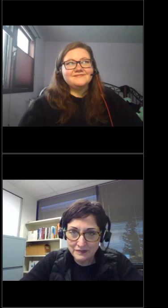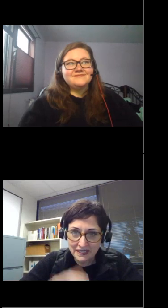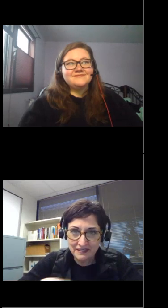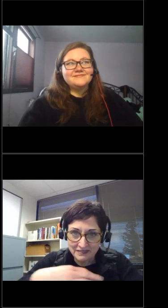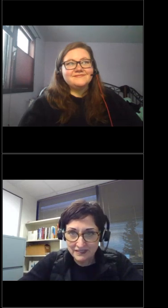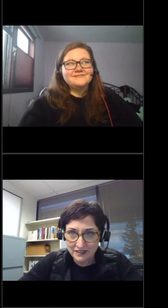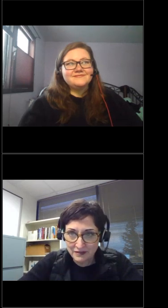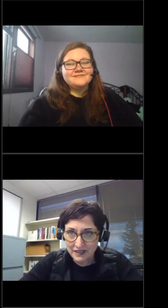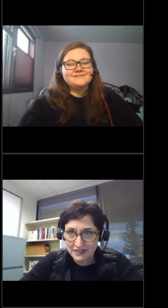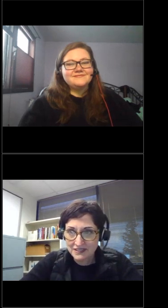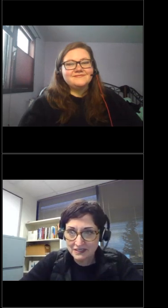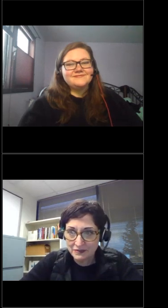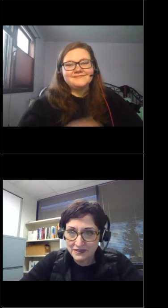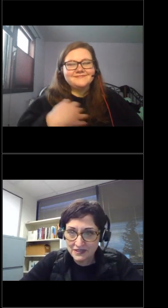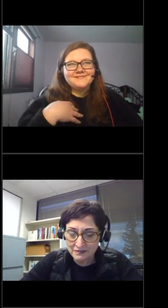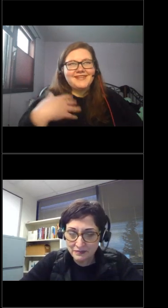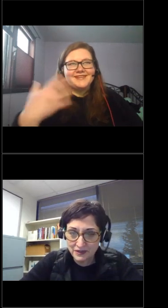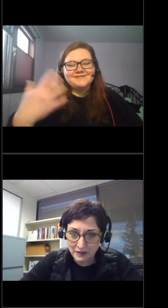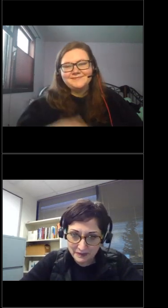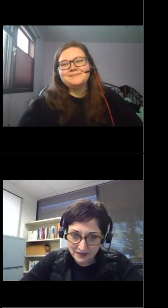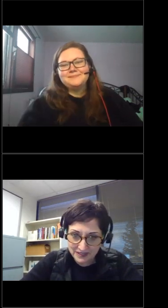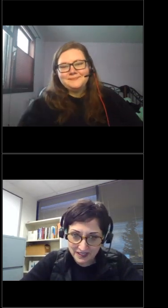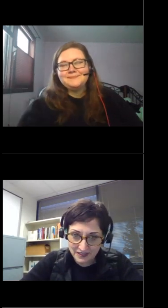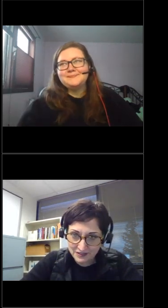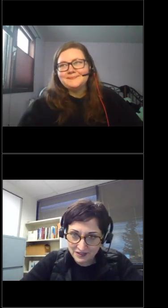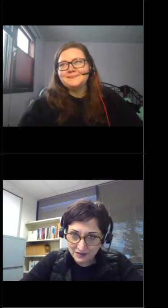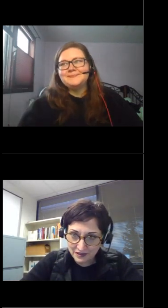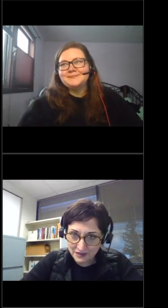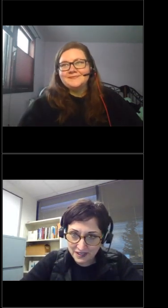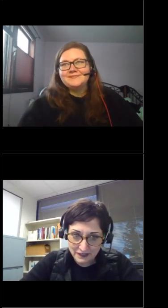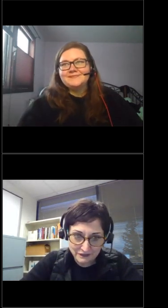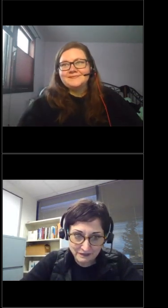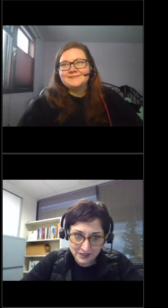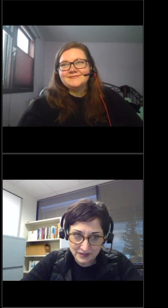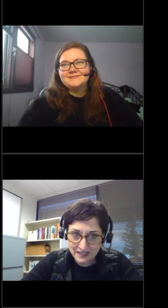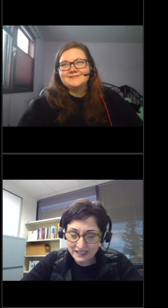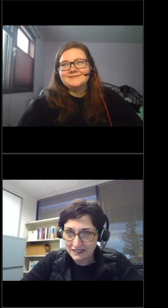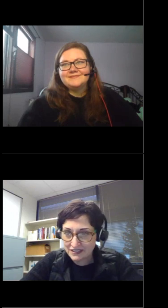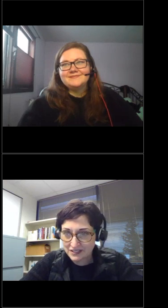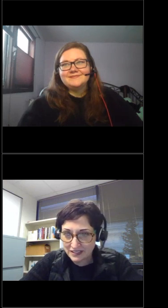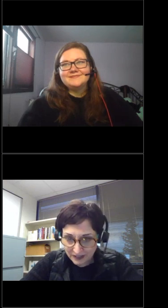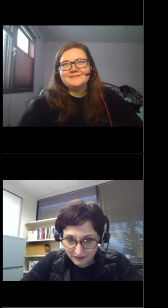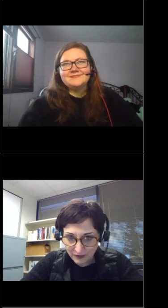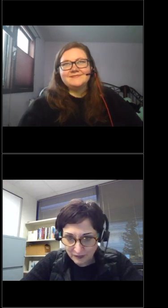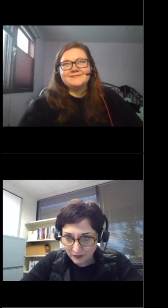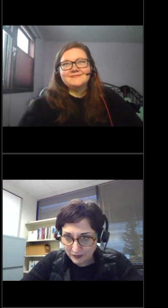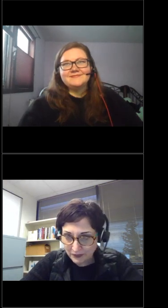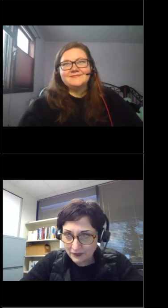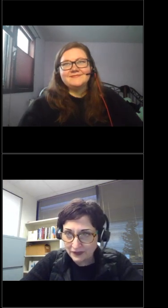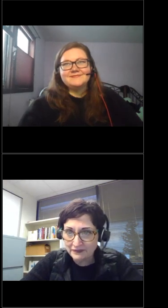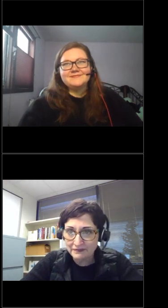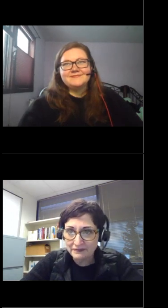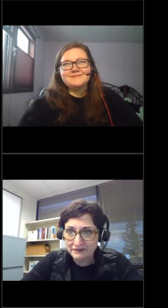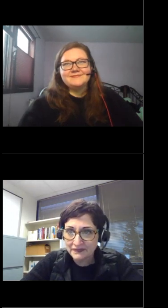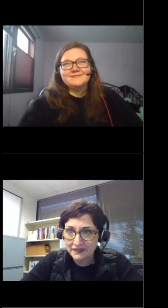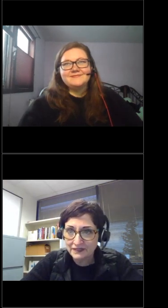vote, meaning, us, the ones that put the webinar together. So close enough, majority, just an informal